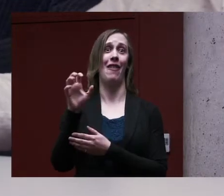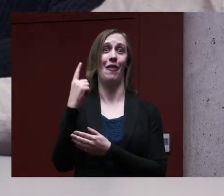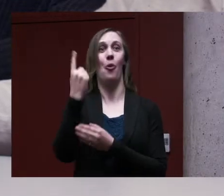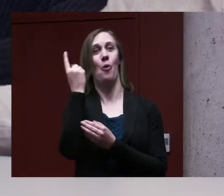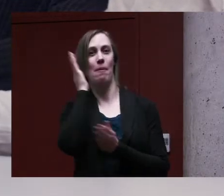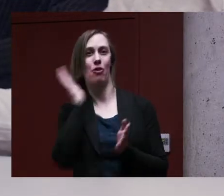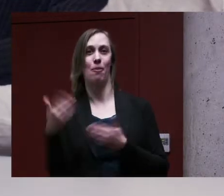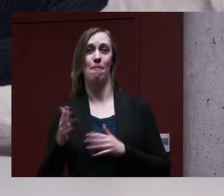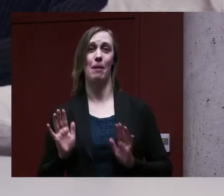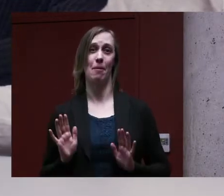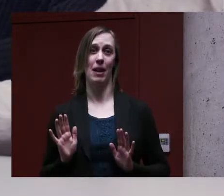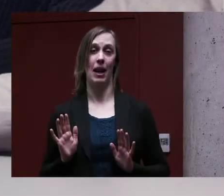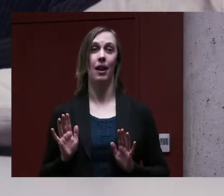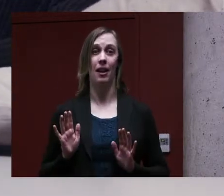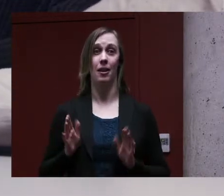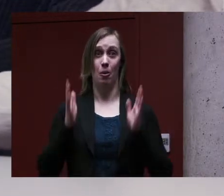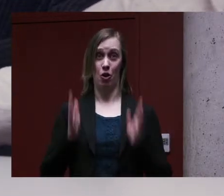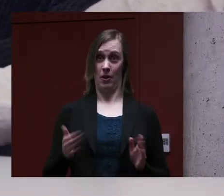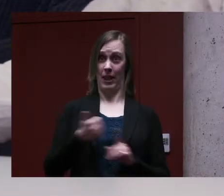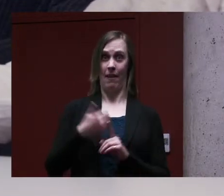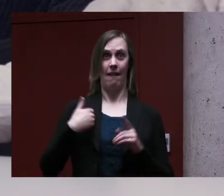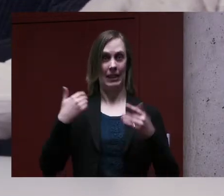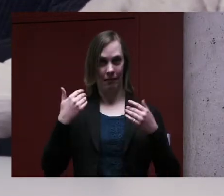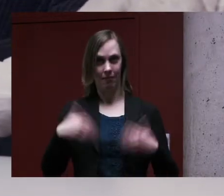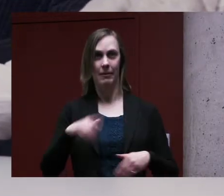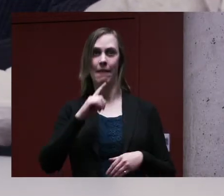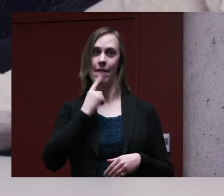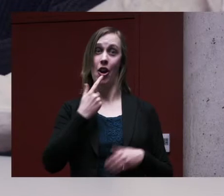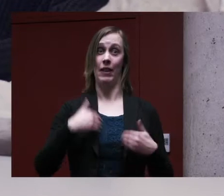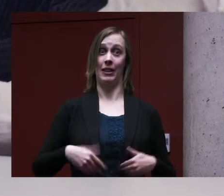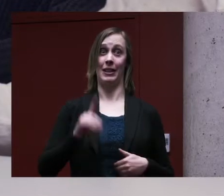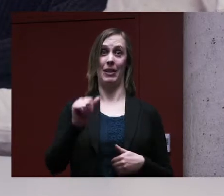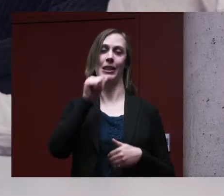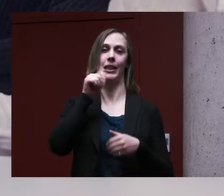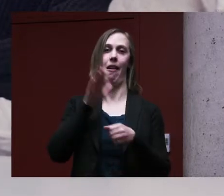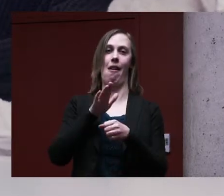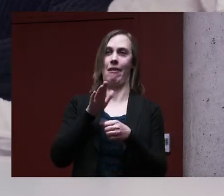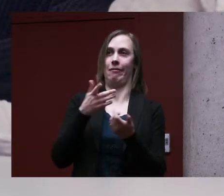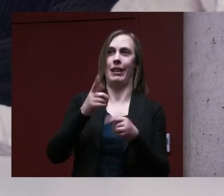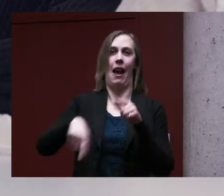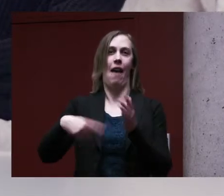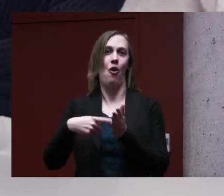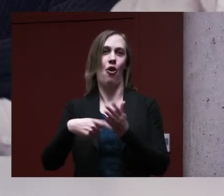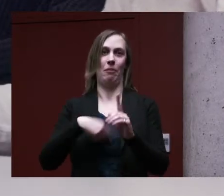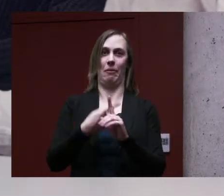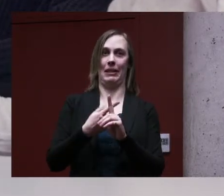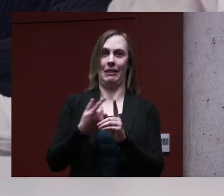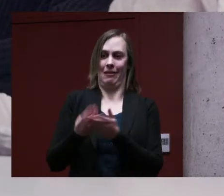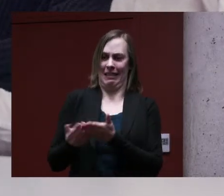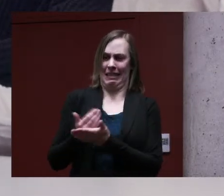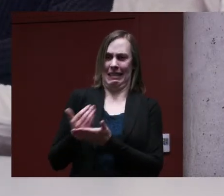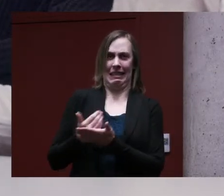are not financially feasible options for persons with severe physical disabilities, of whom many have a lower income.